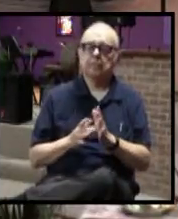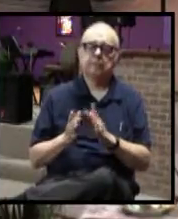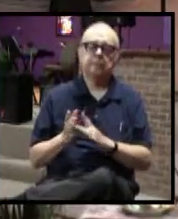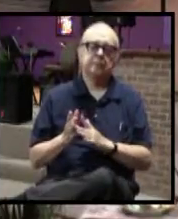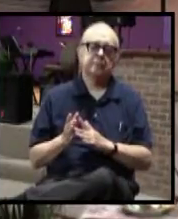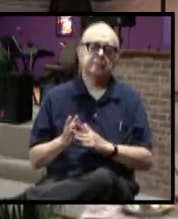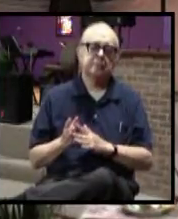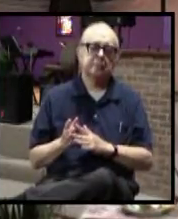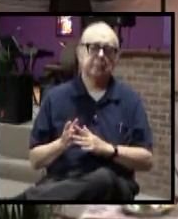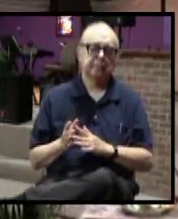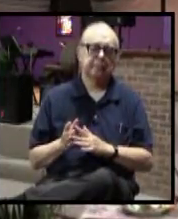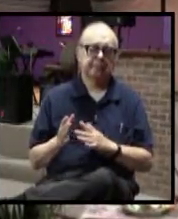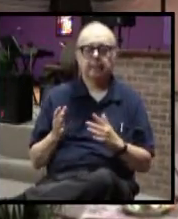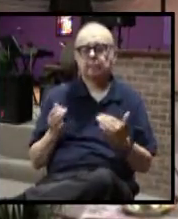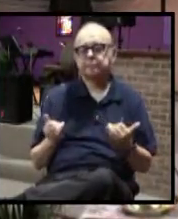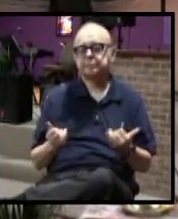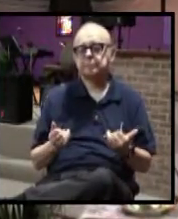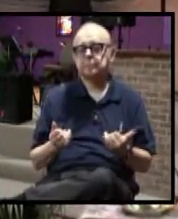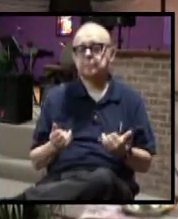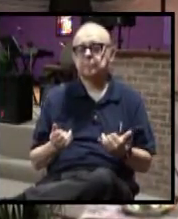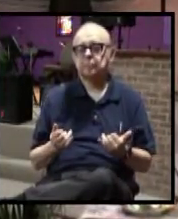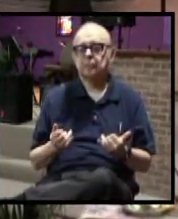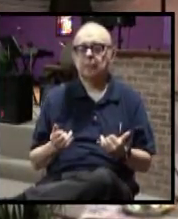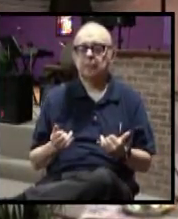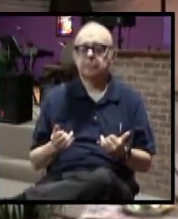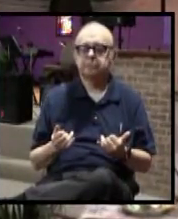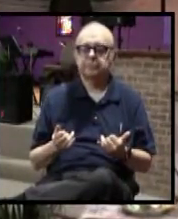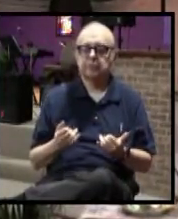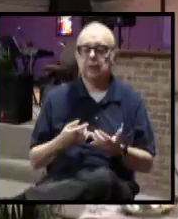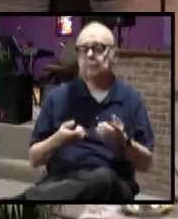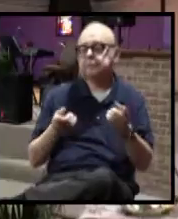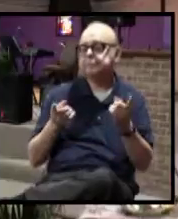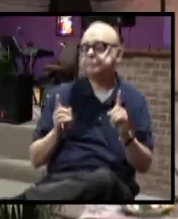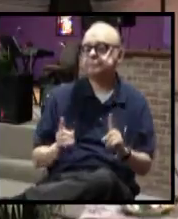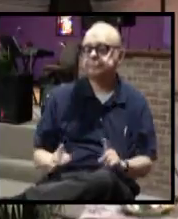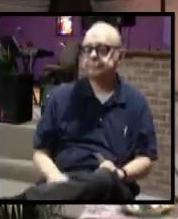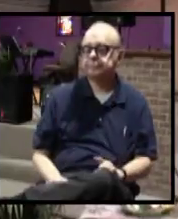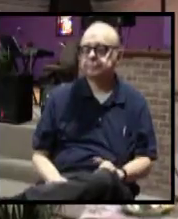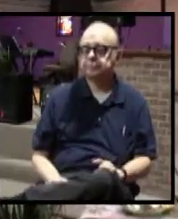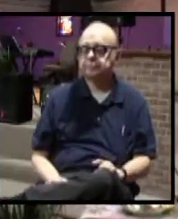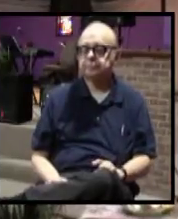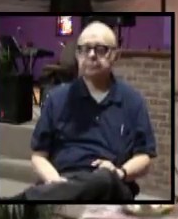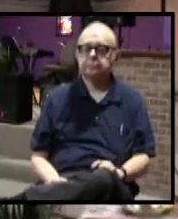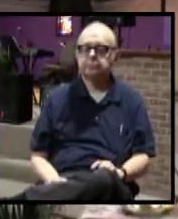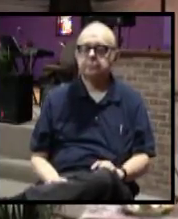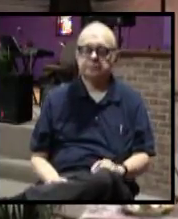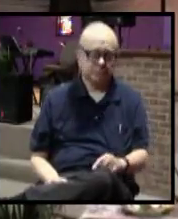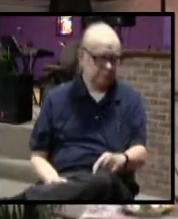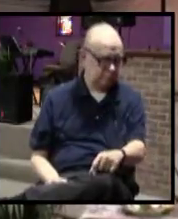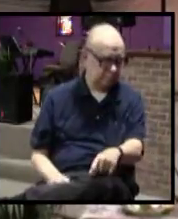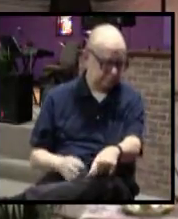Okay. But Jesus comes here now. So what happens? He ends up